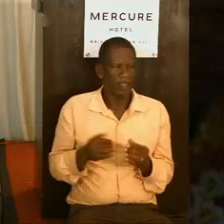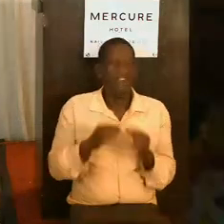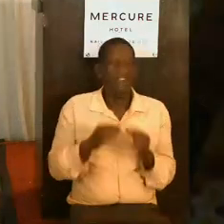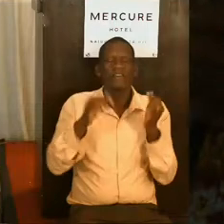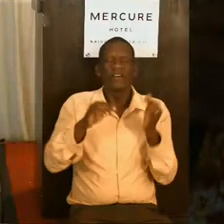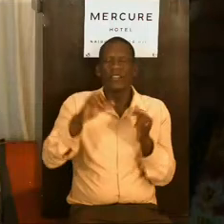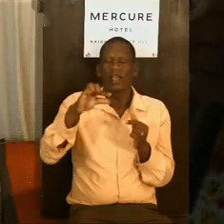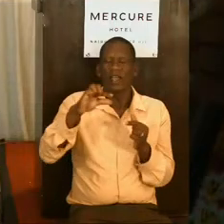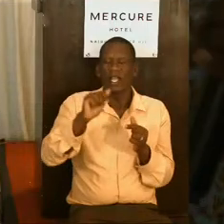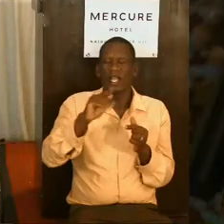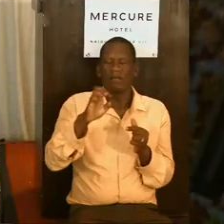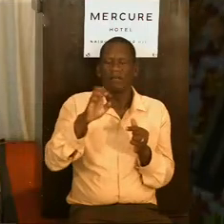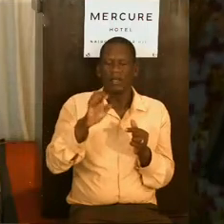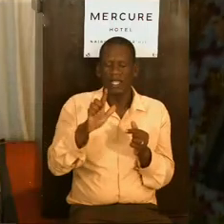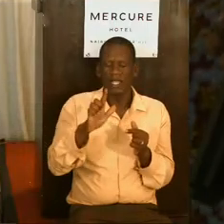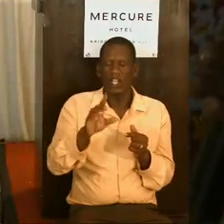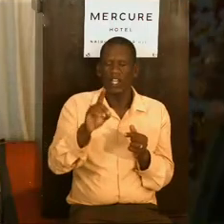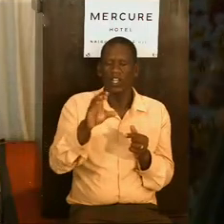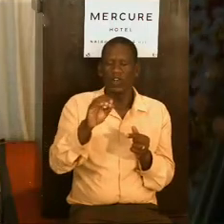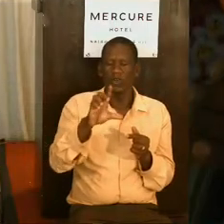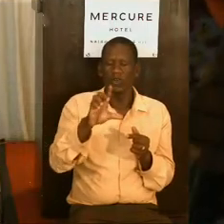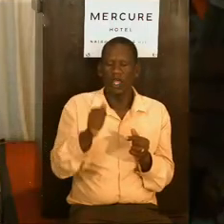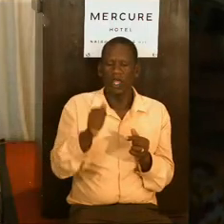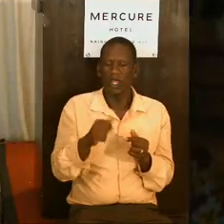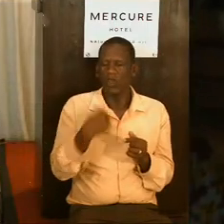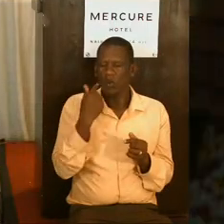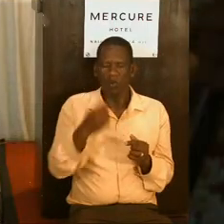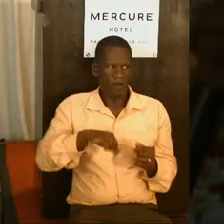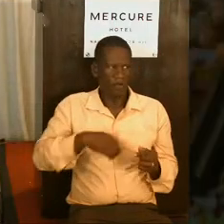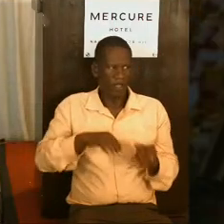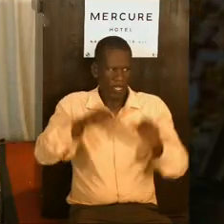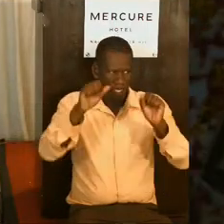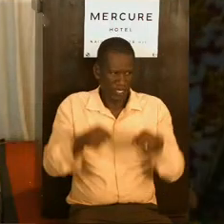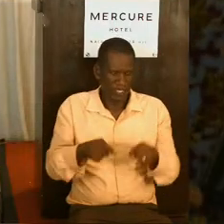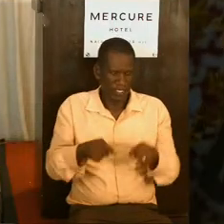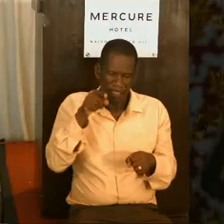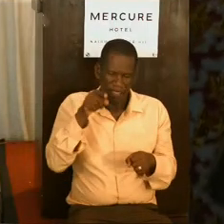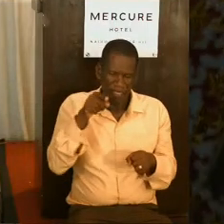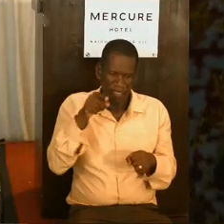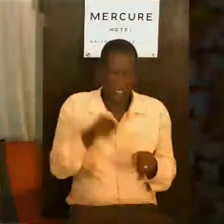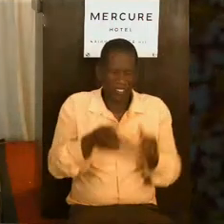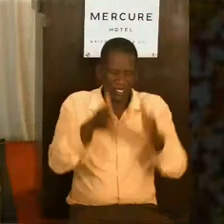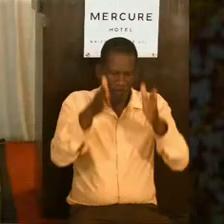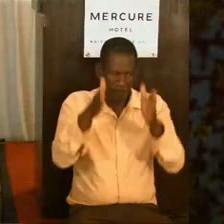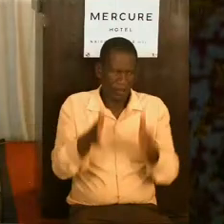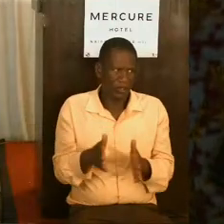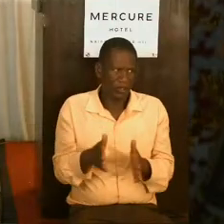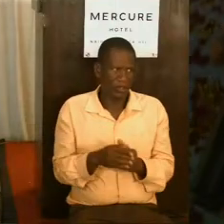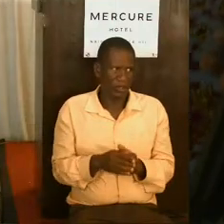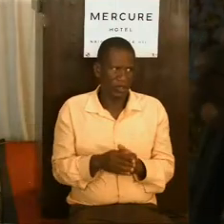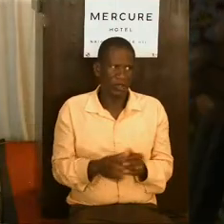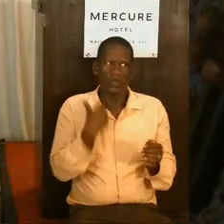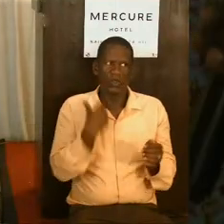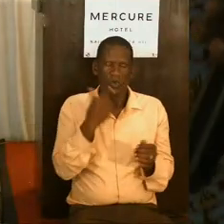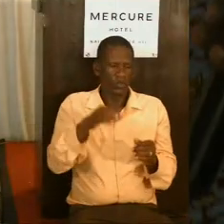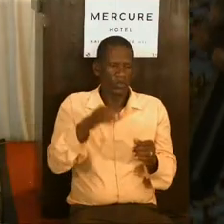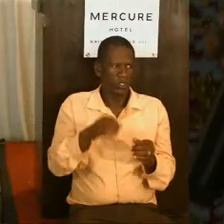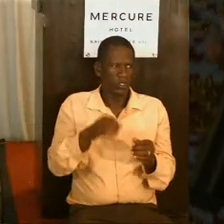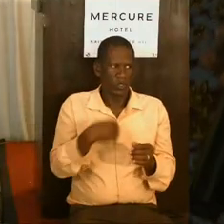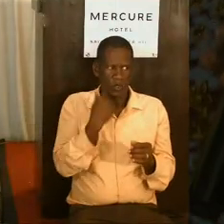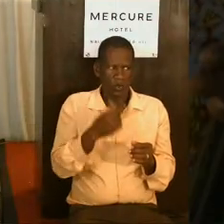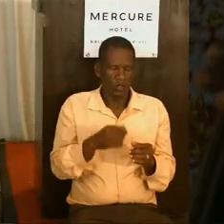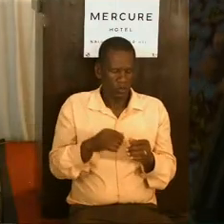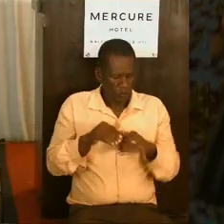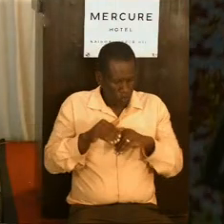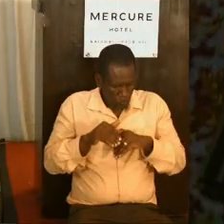Gabriel Dolan oh we always feel like yes this is the person whose footsteps